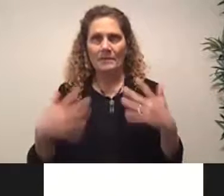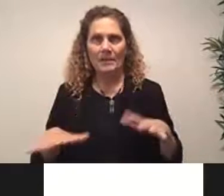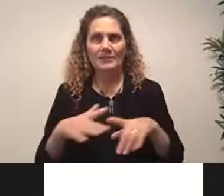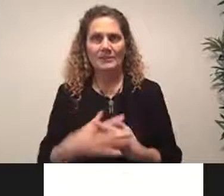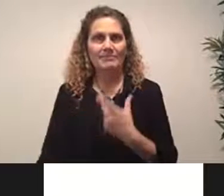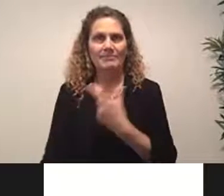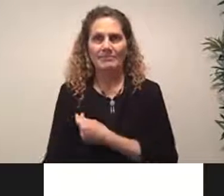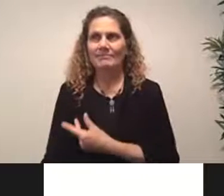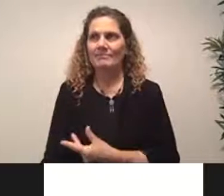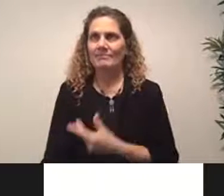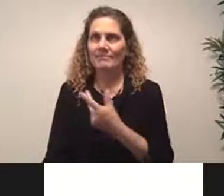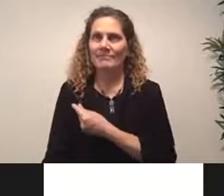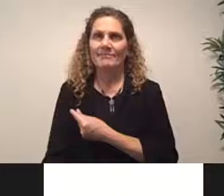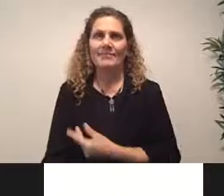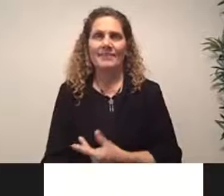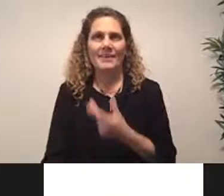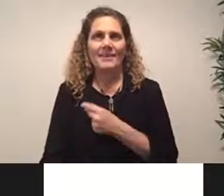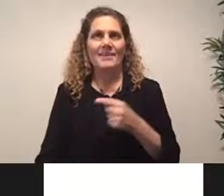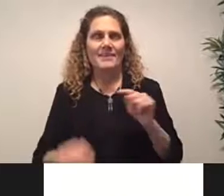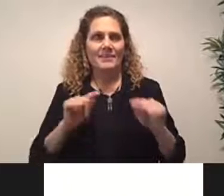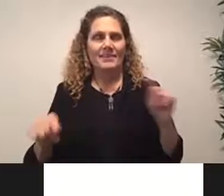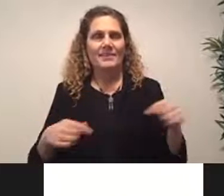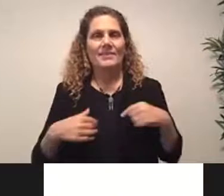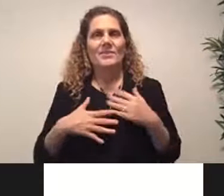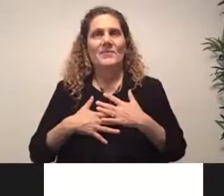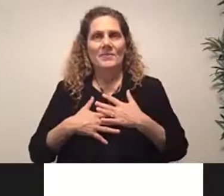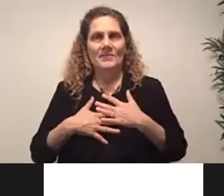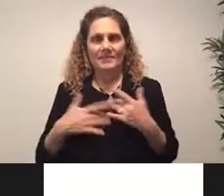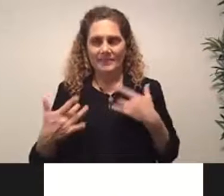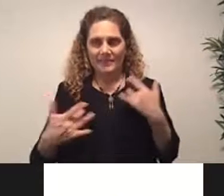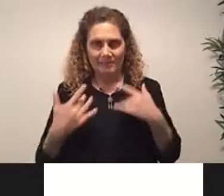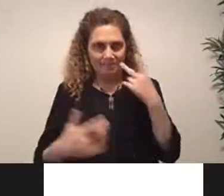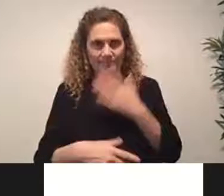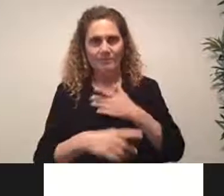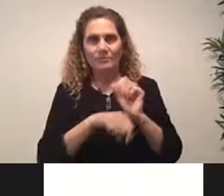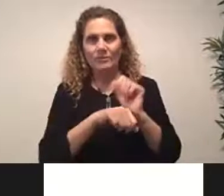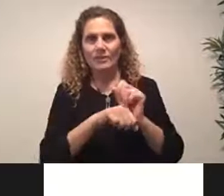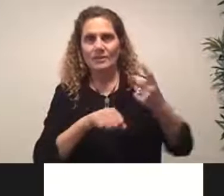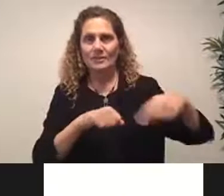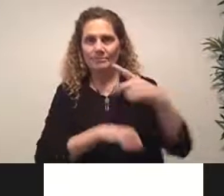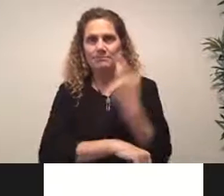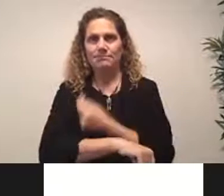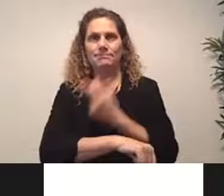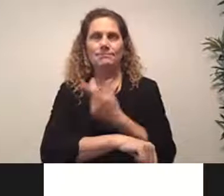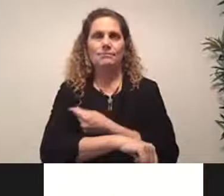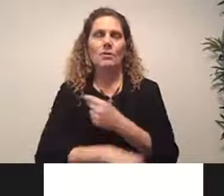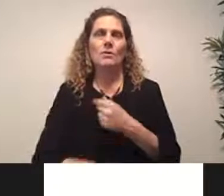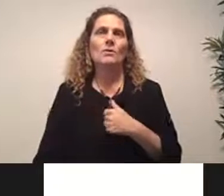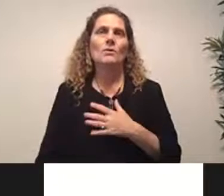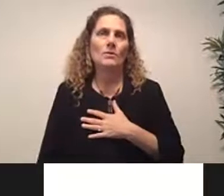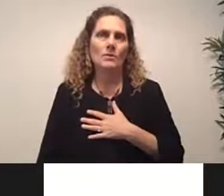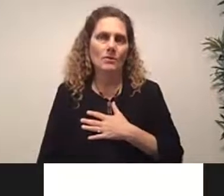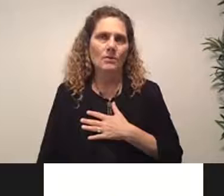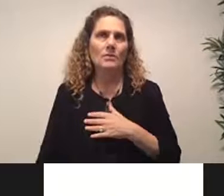the country among many of my healthcare colleagues and friends who have frankly been so strained and stressed over the last